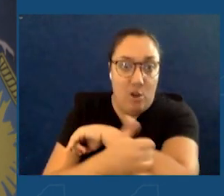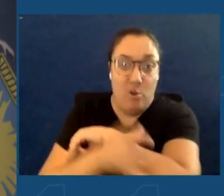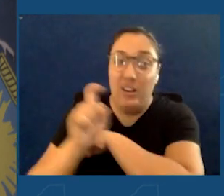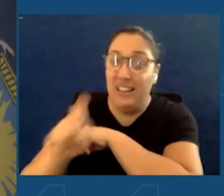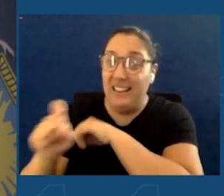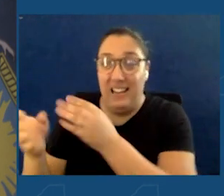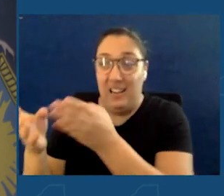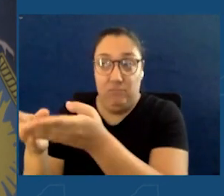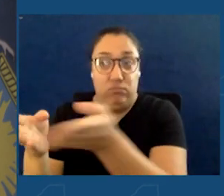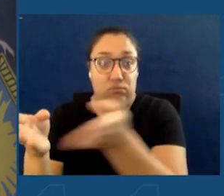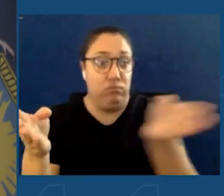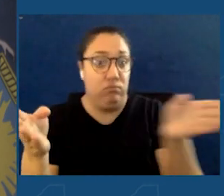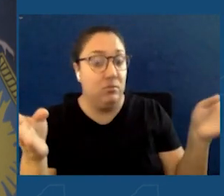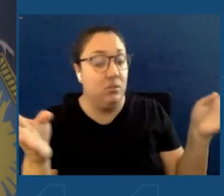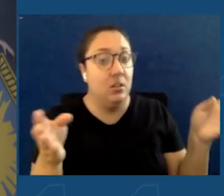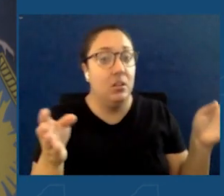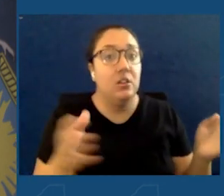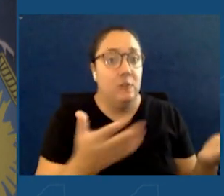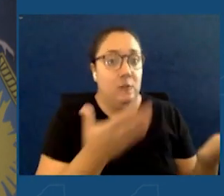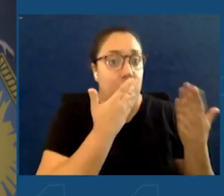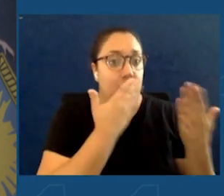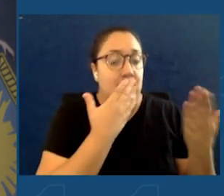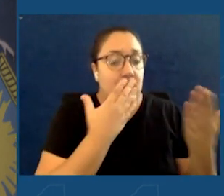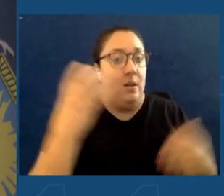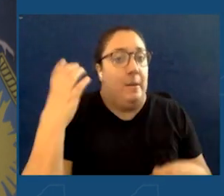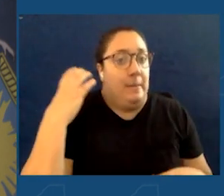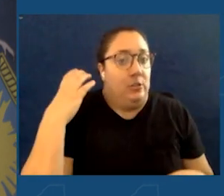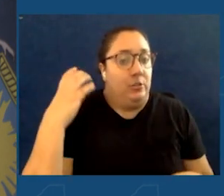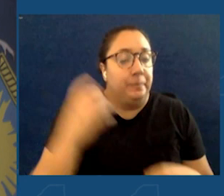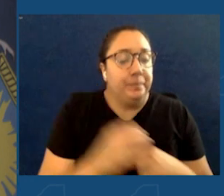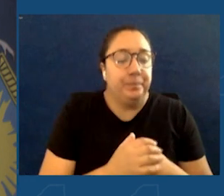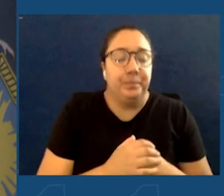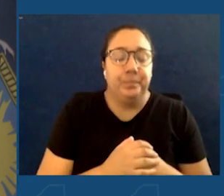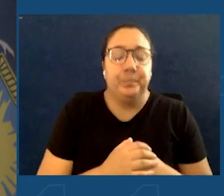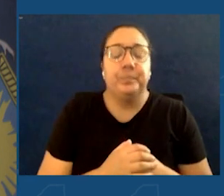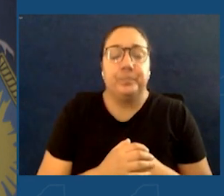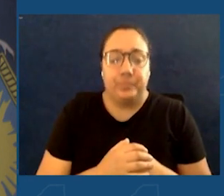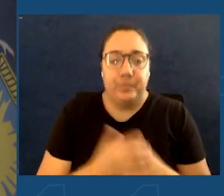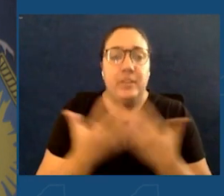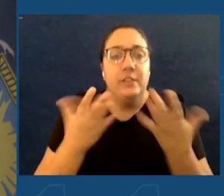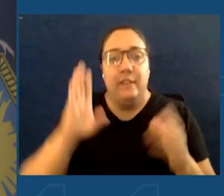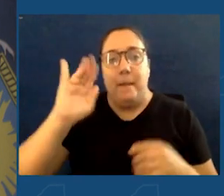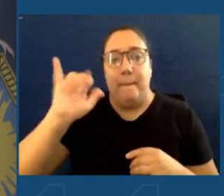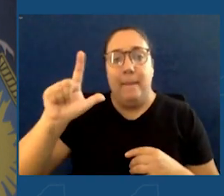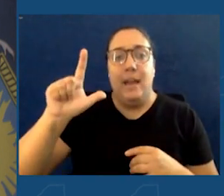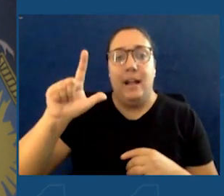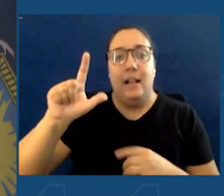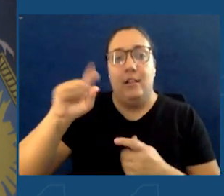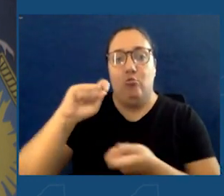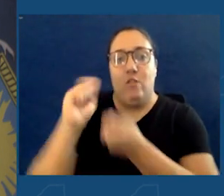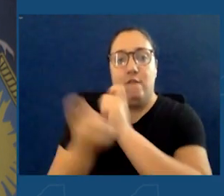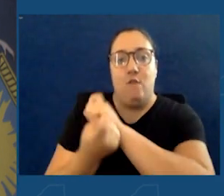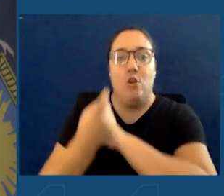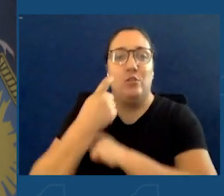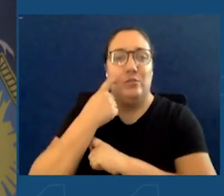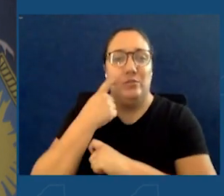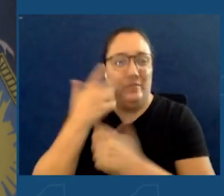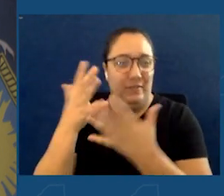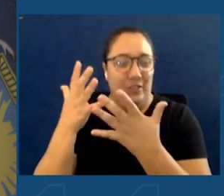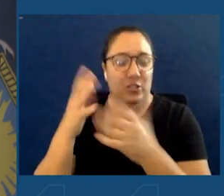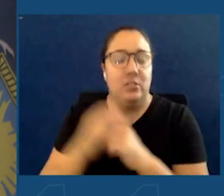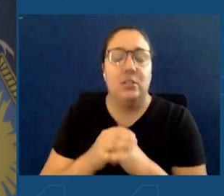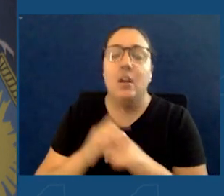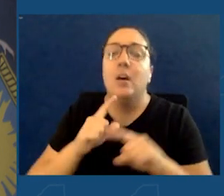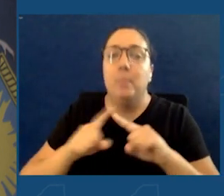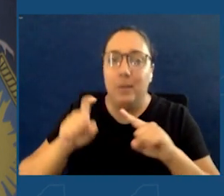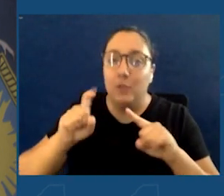you, Commissioner Chief. So we've made changes to bail reform, but it's all part of a comprehensive plan. I can't overstate